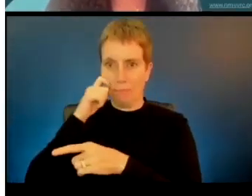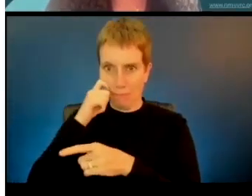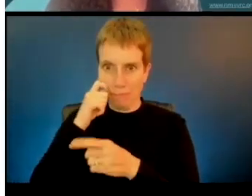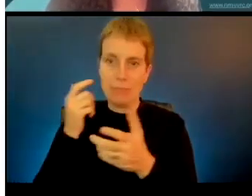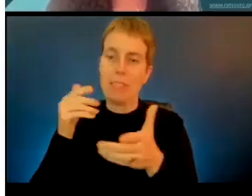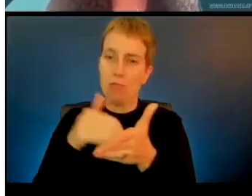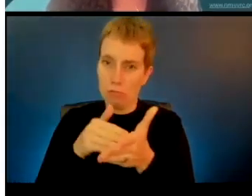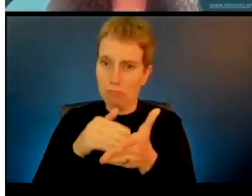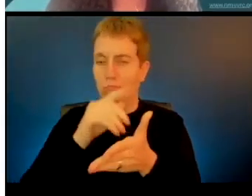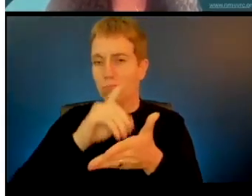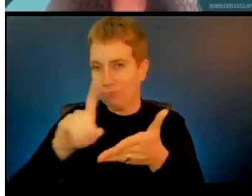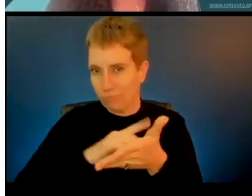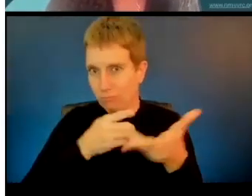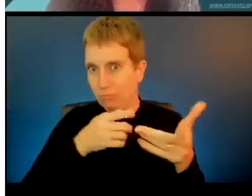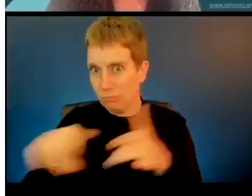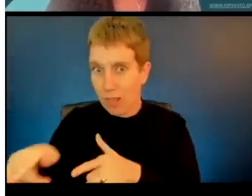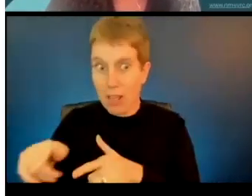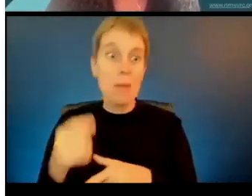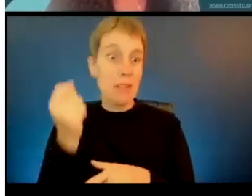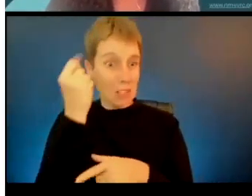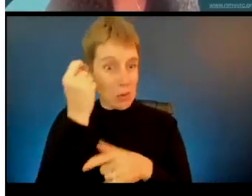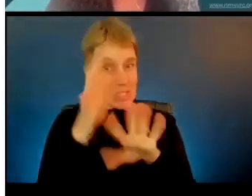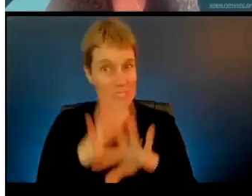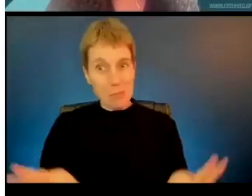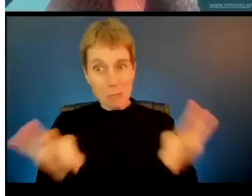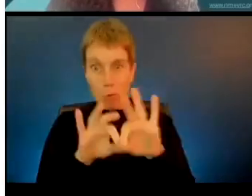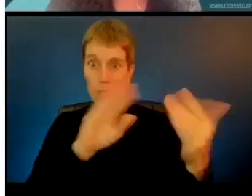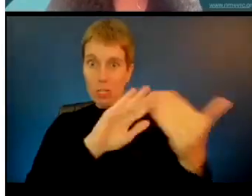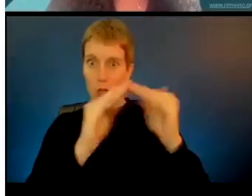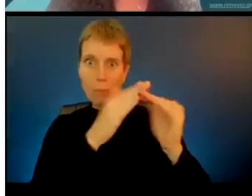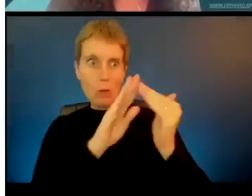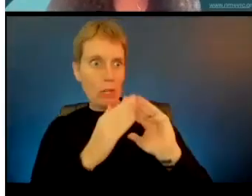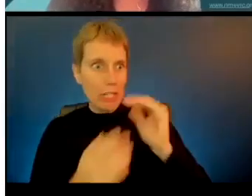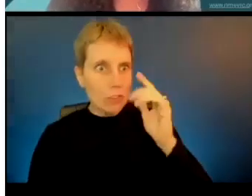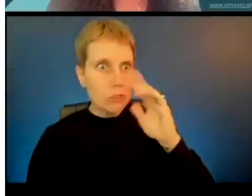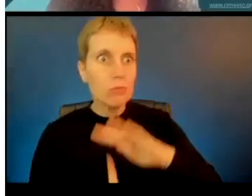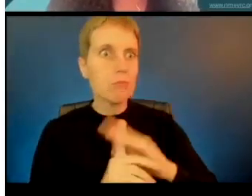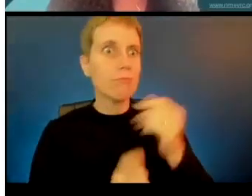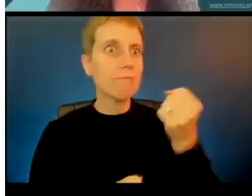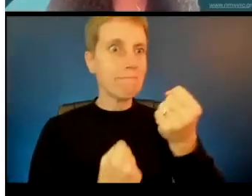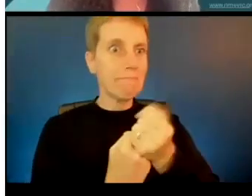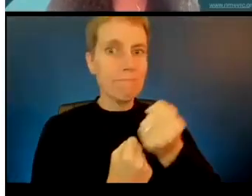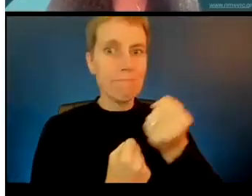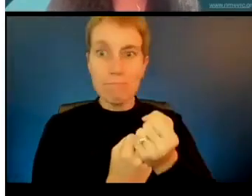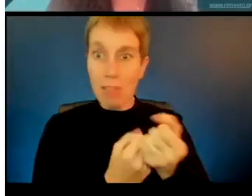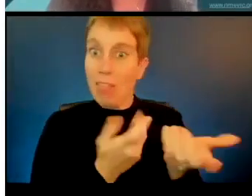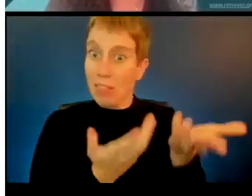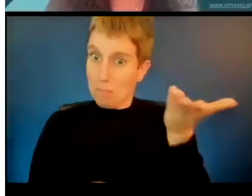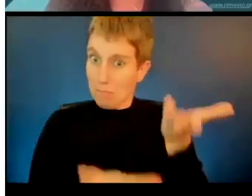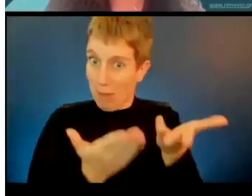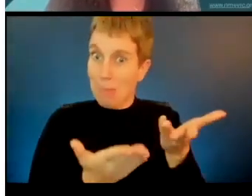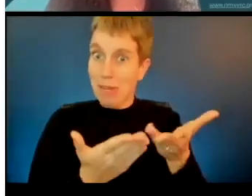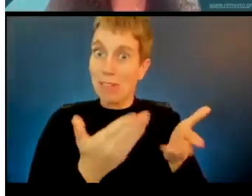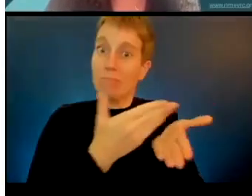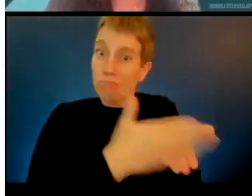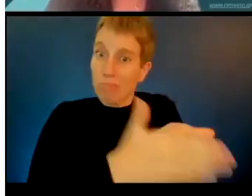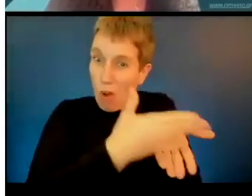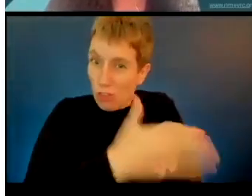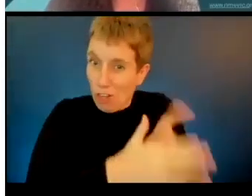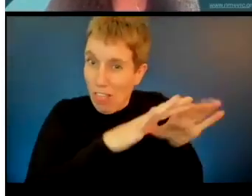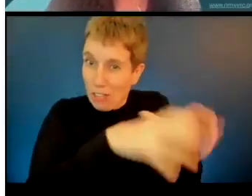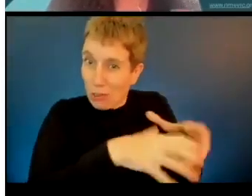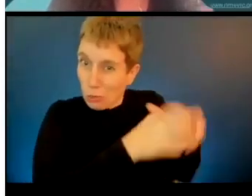especially marginalized populations. They may have a higher prevalence of experienced race-based trauma. And when we talk about trying to